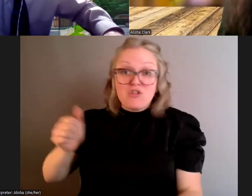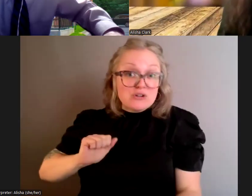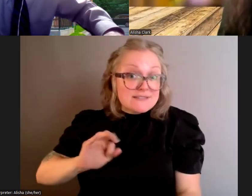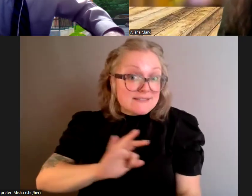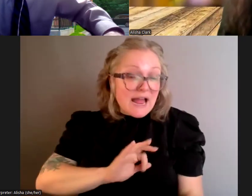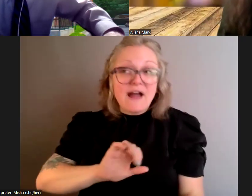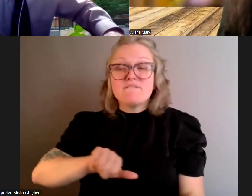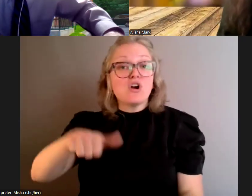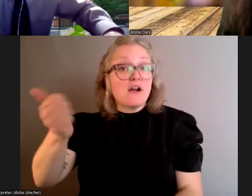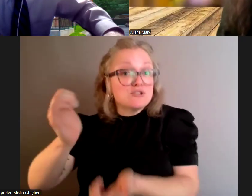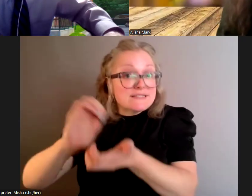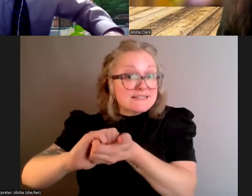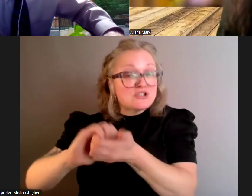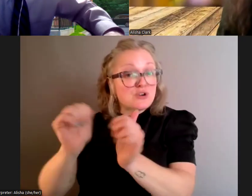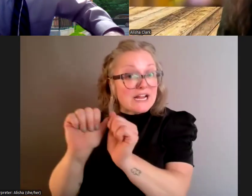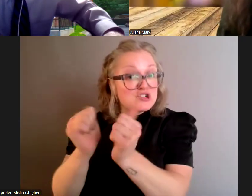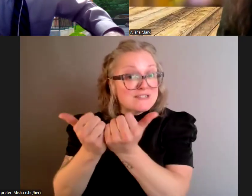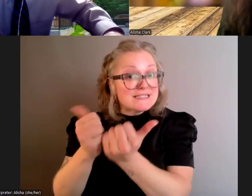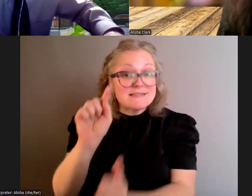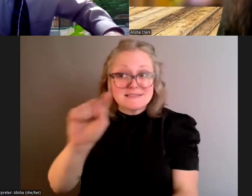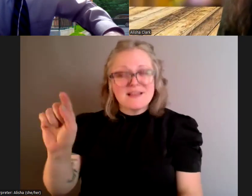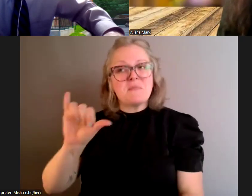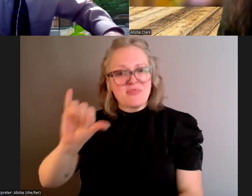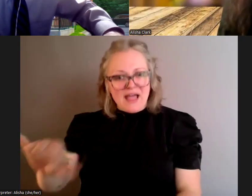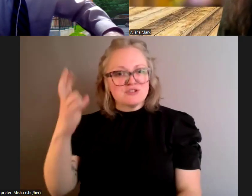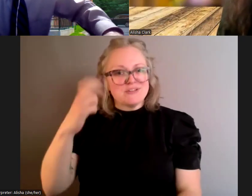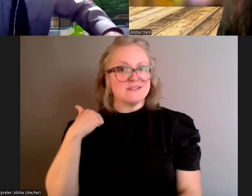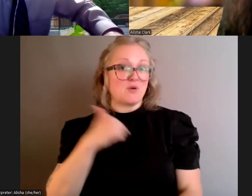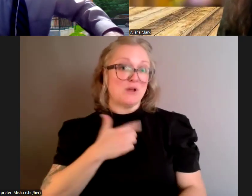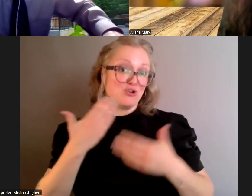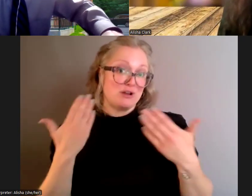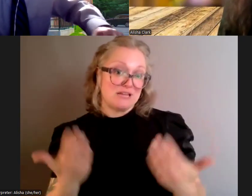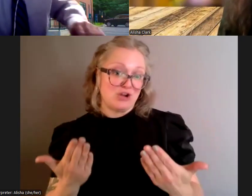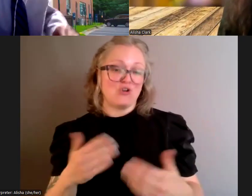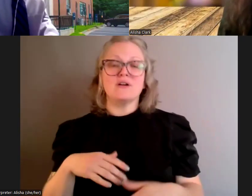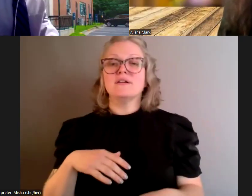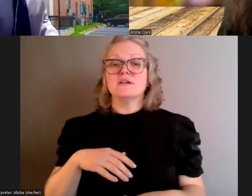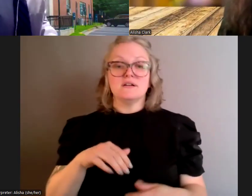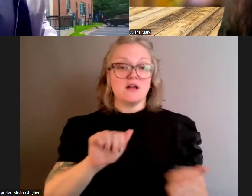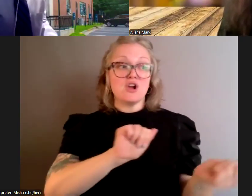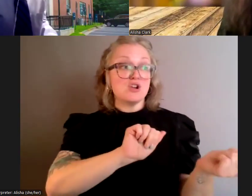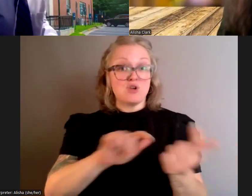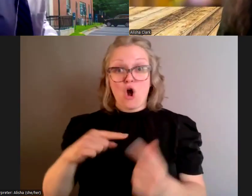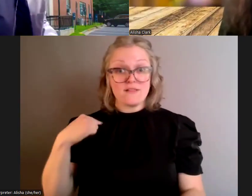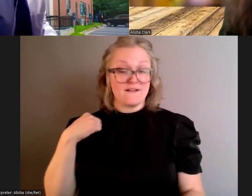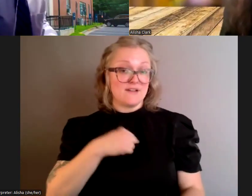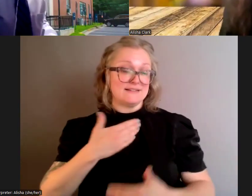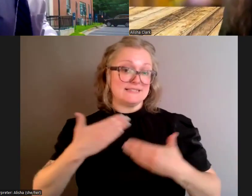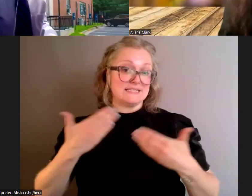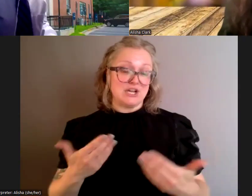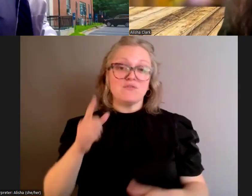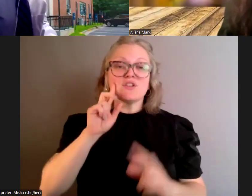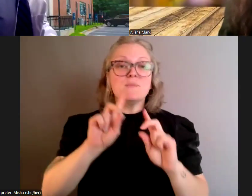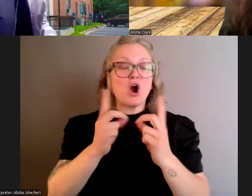sister agencies, but that is what we're here for. And all of us with the Department for Aging and Independent